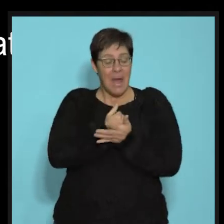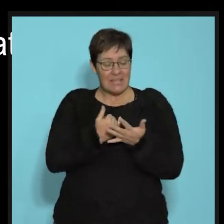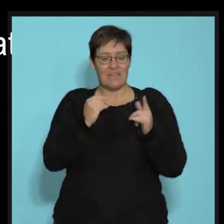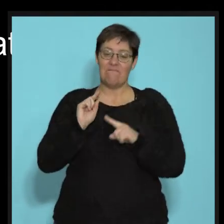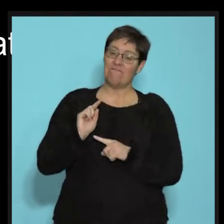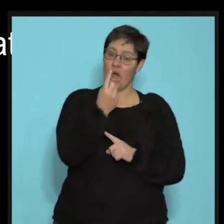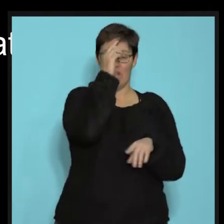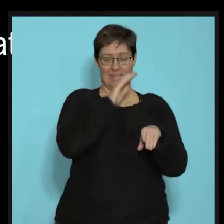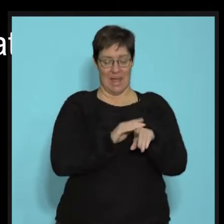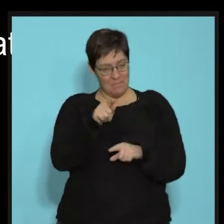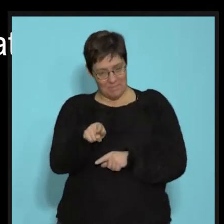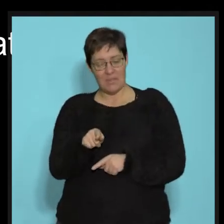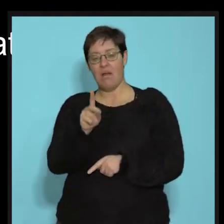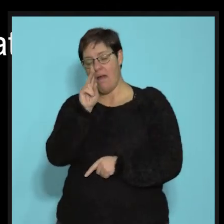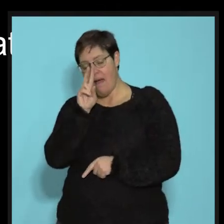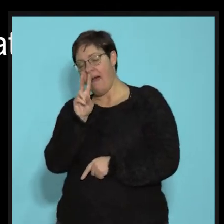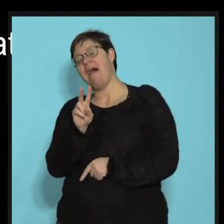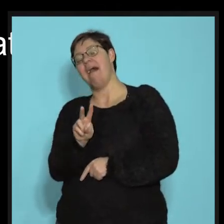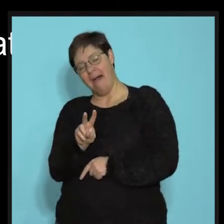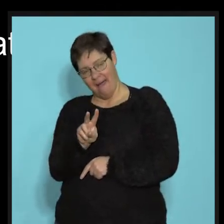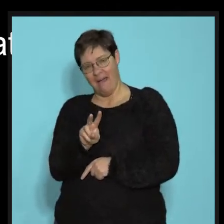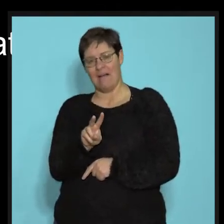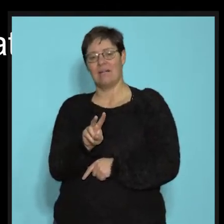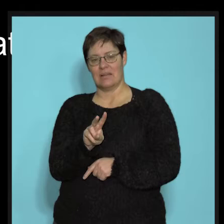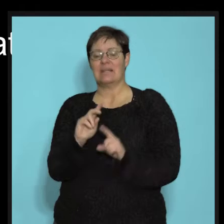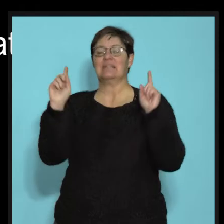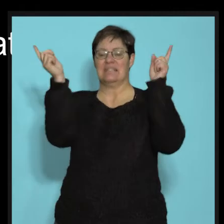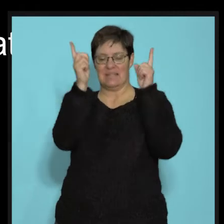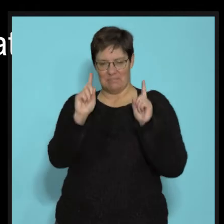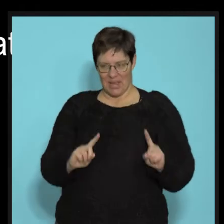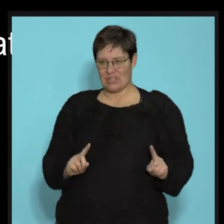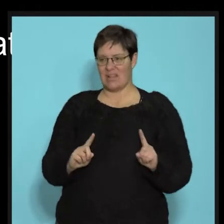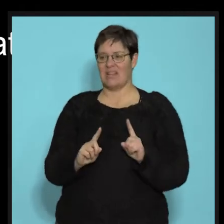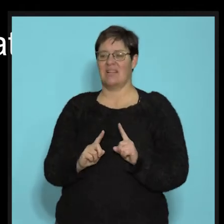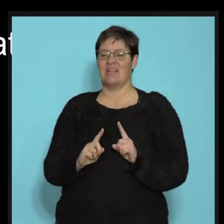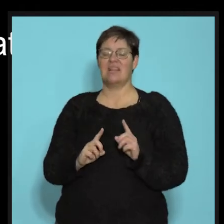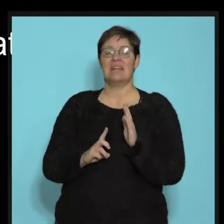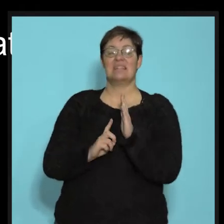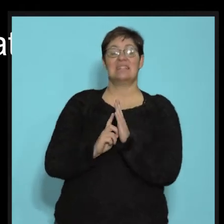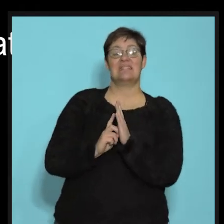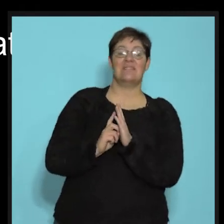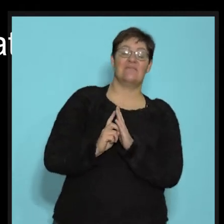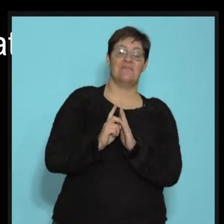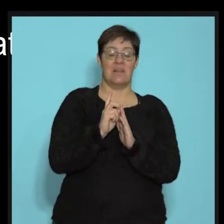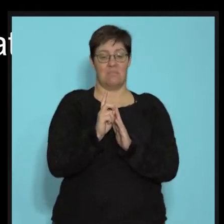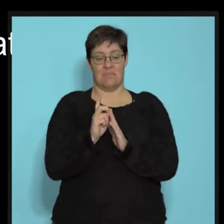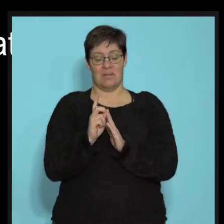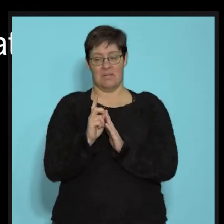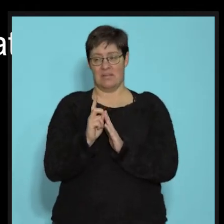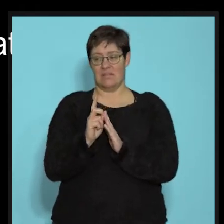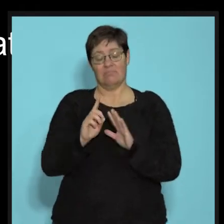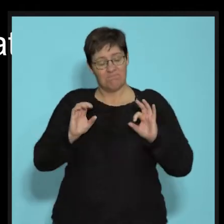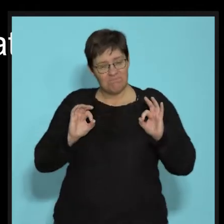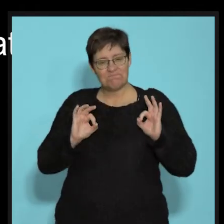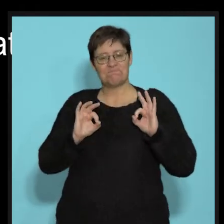first time, we're going to start to see a special, and hear the word, a more developed and